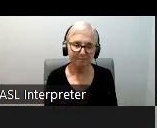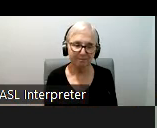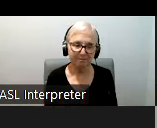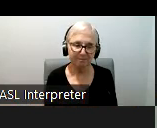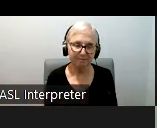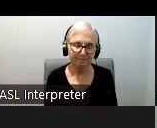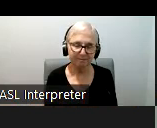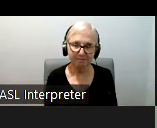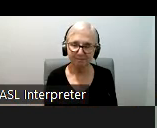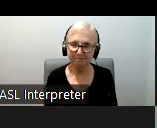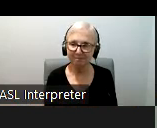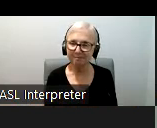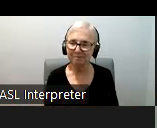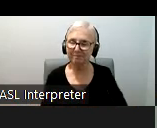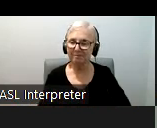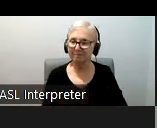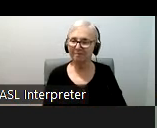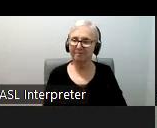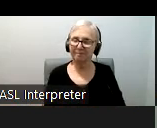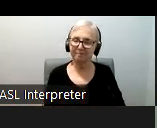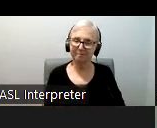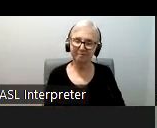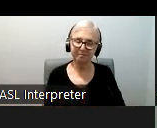we're probably a minute early.